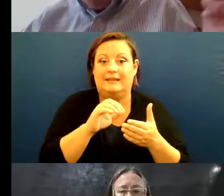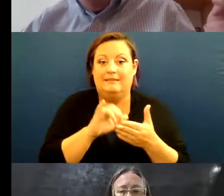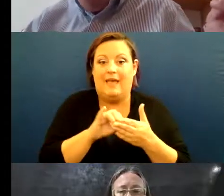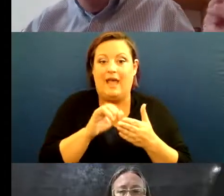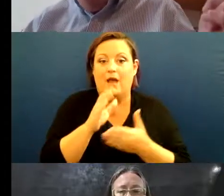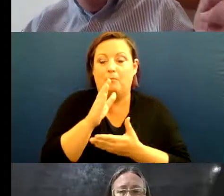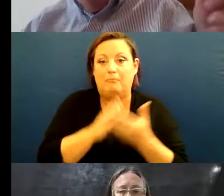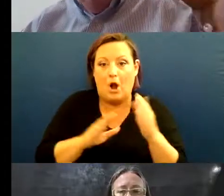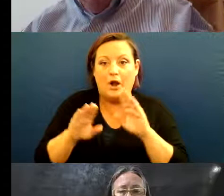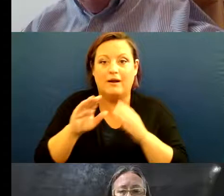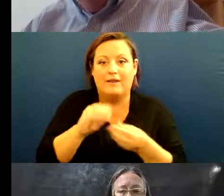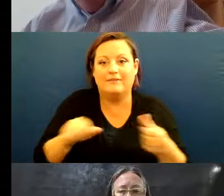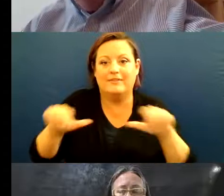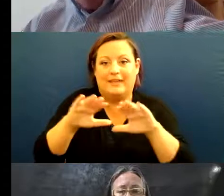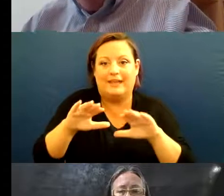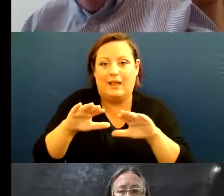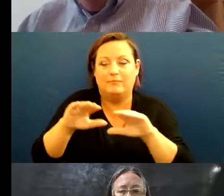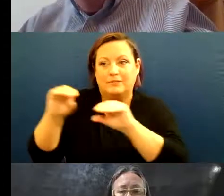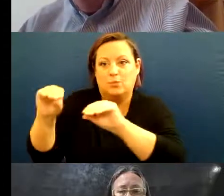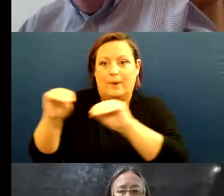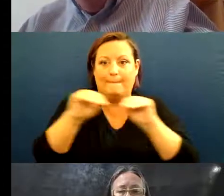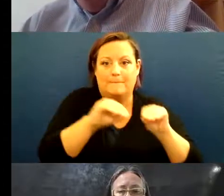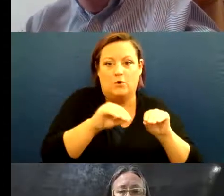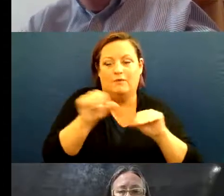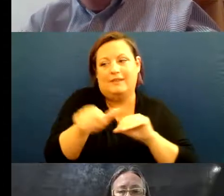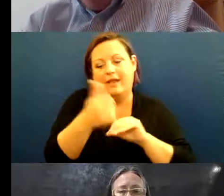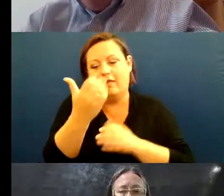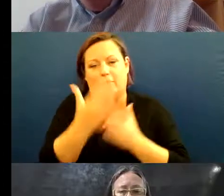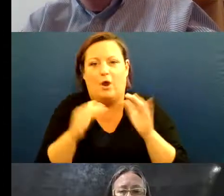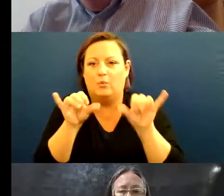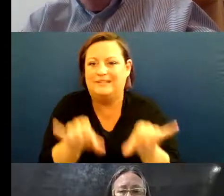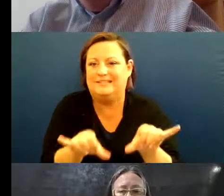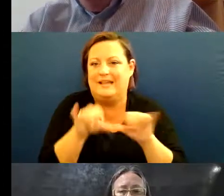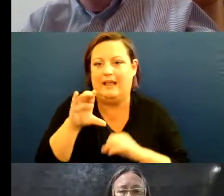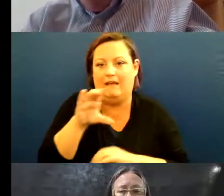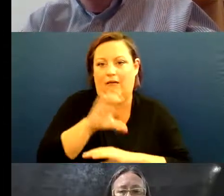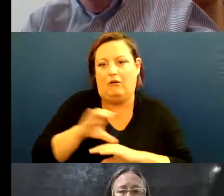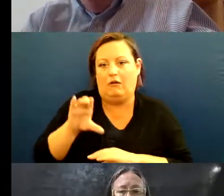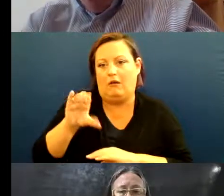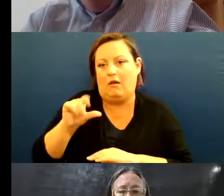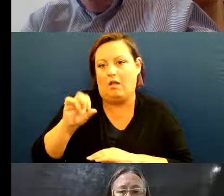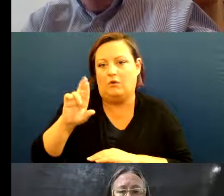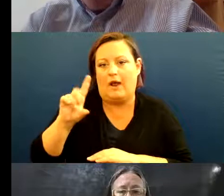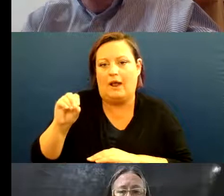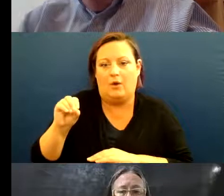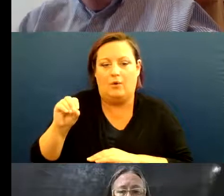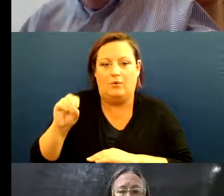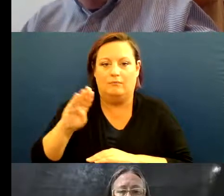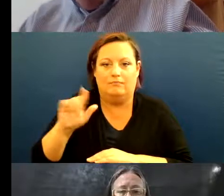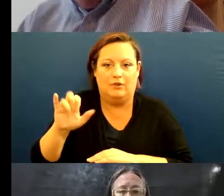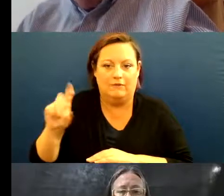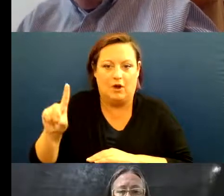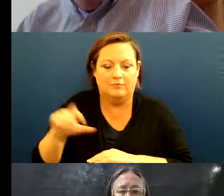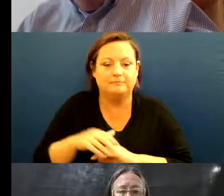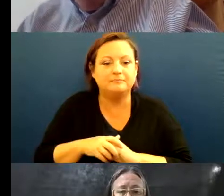rest would still be over on Colorado Boulevard. But it really happened. And